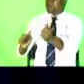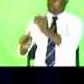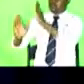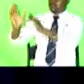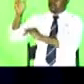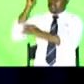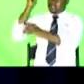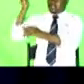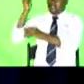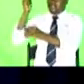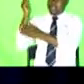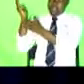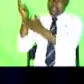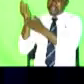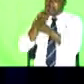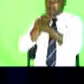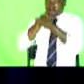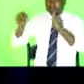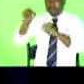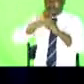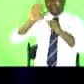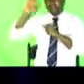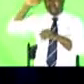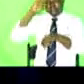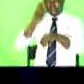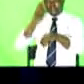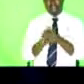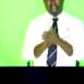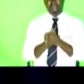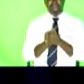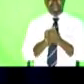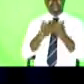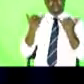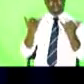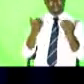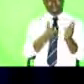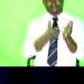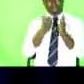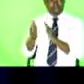has given about his Son. The next verse is a big one.